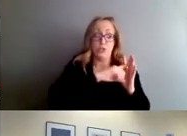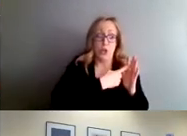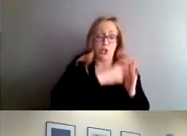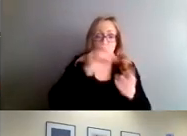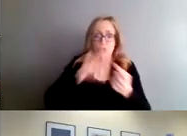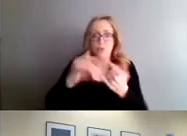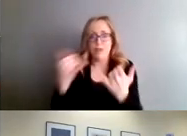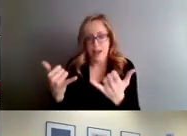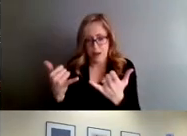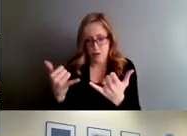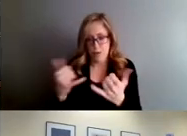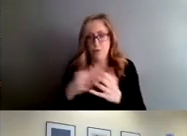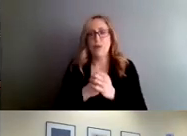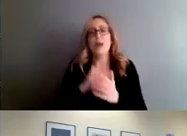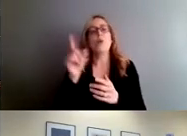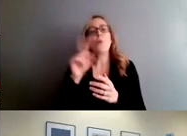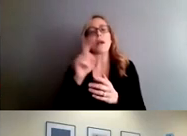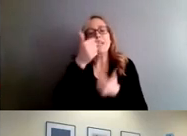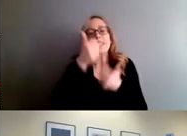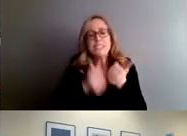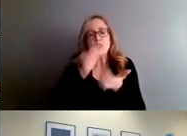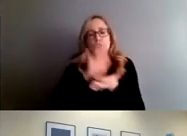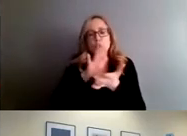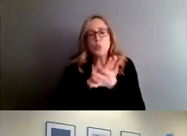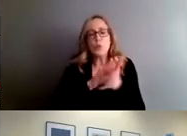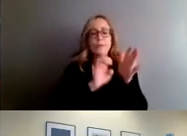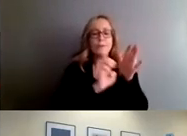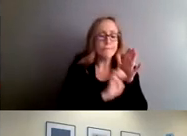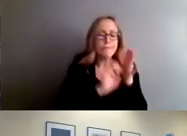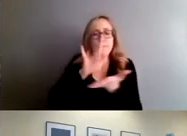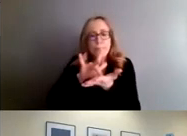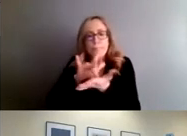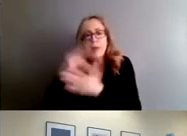types of schools actually fall in those categories. Next slide.